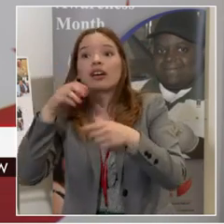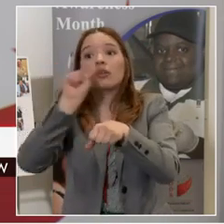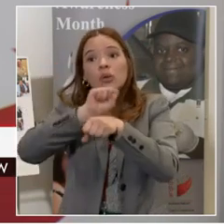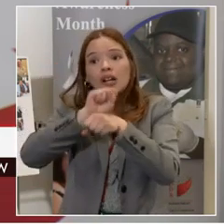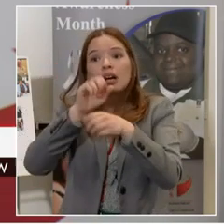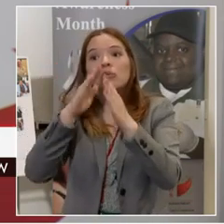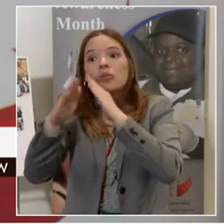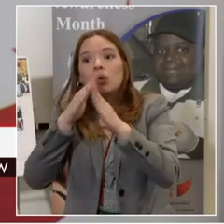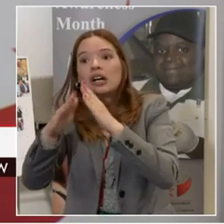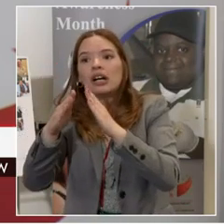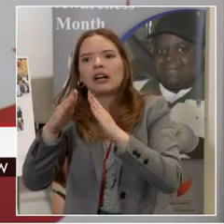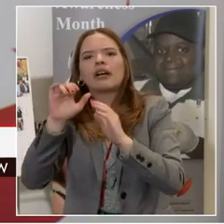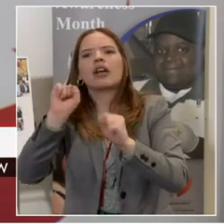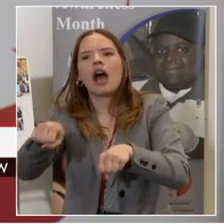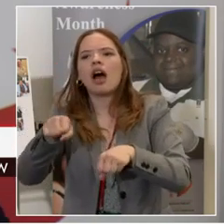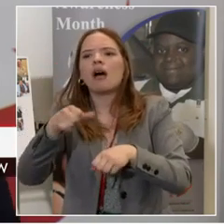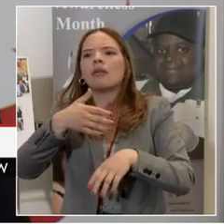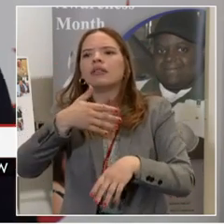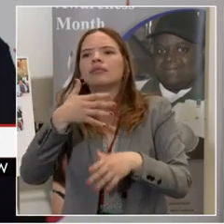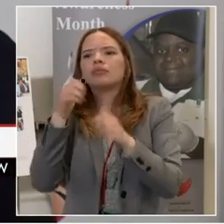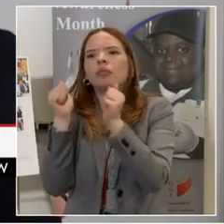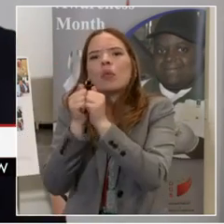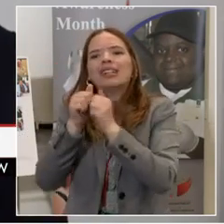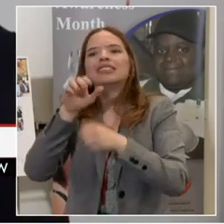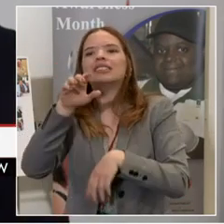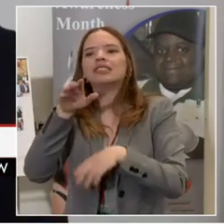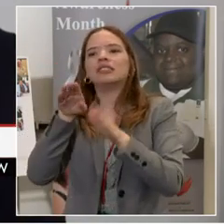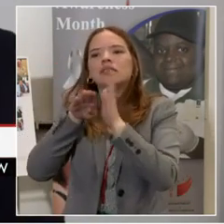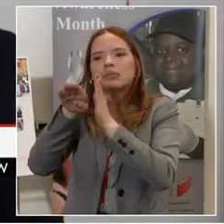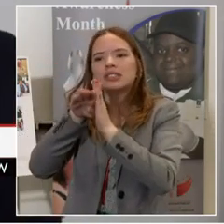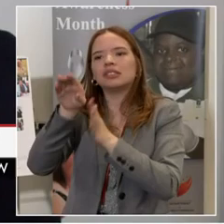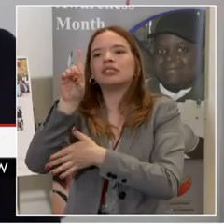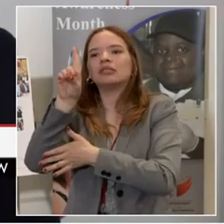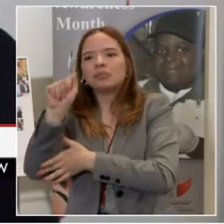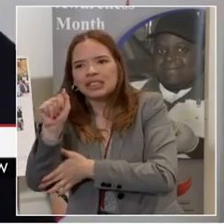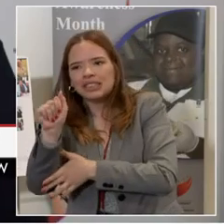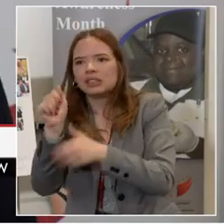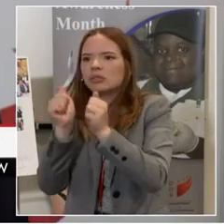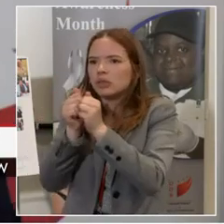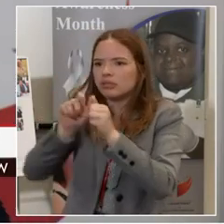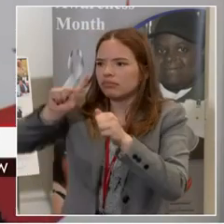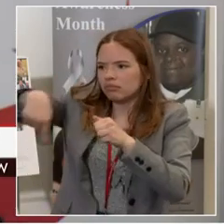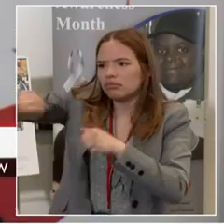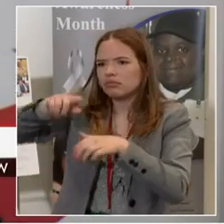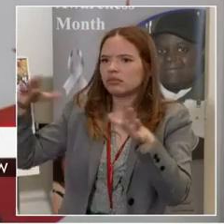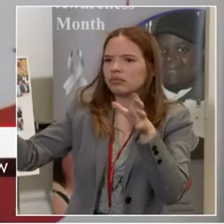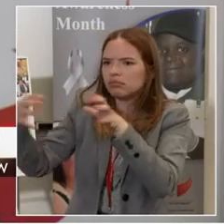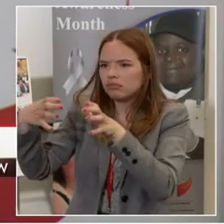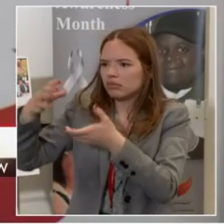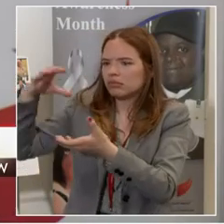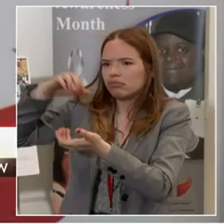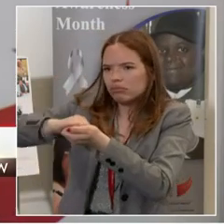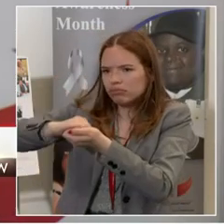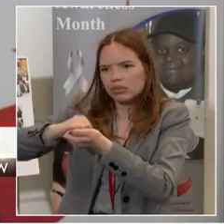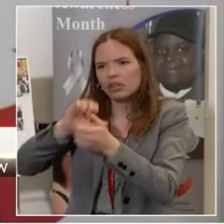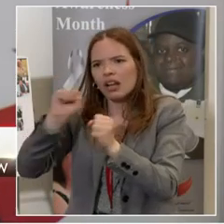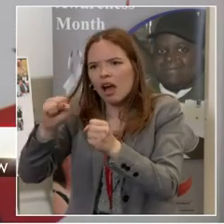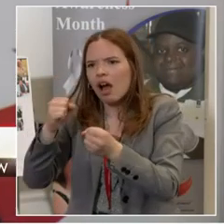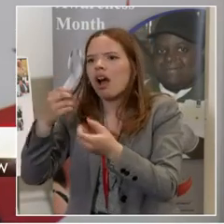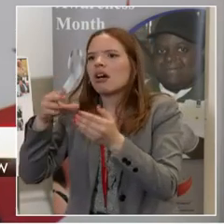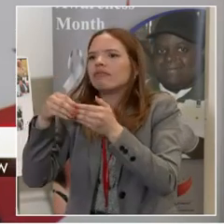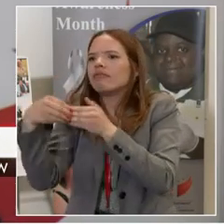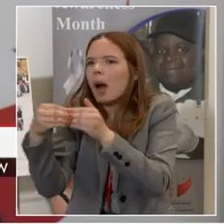better with our developmental disability population. More flexible,